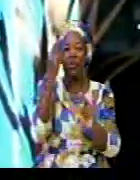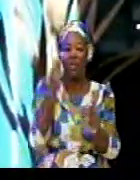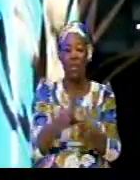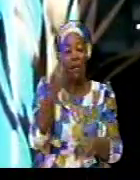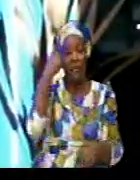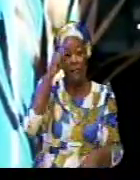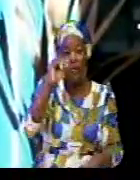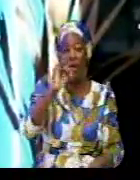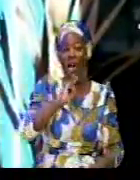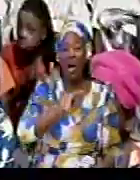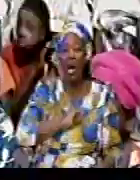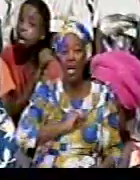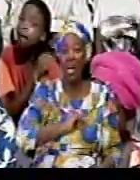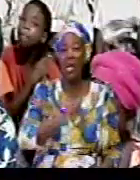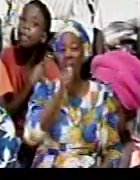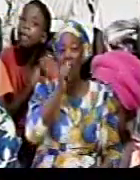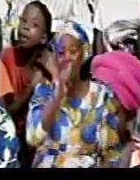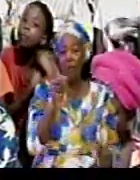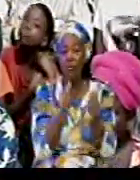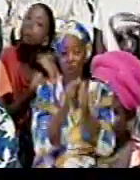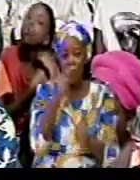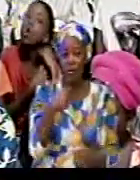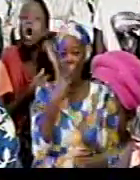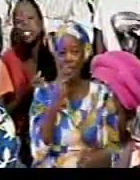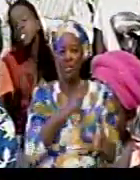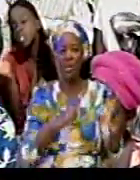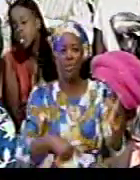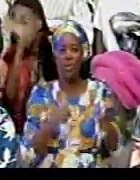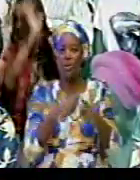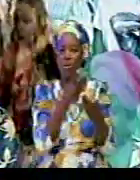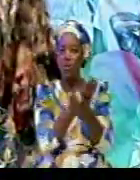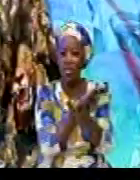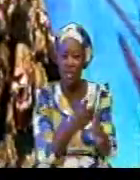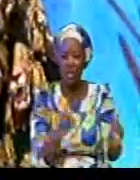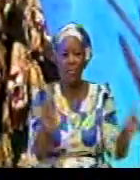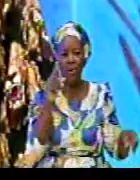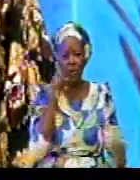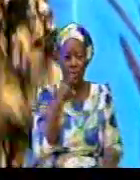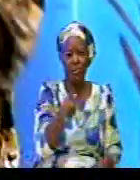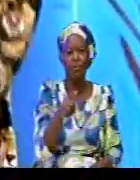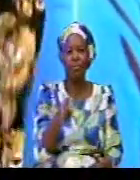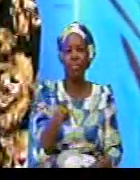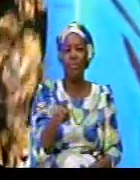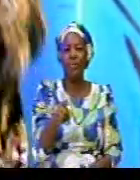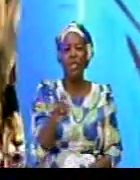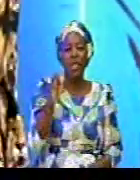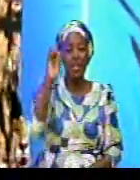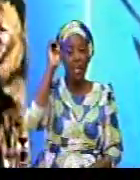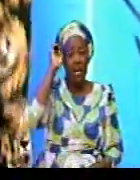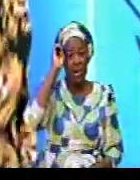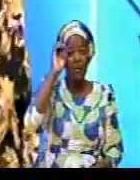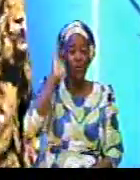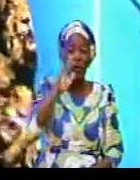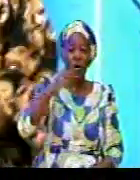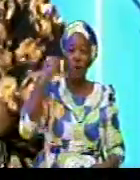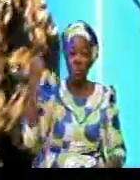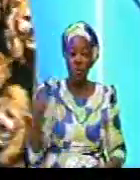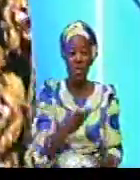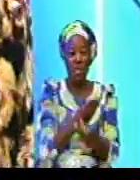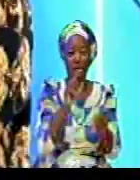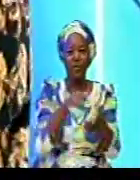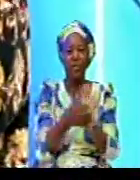you up. For I am with thee, says the Lord, to